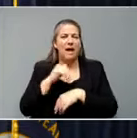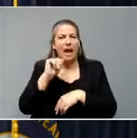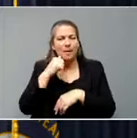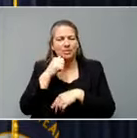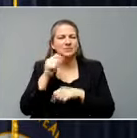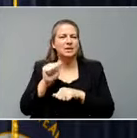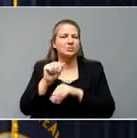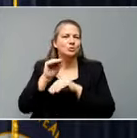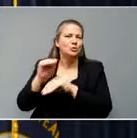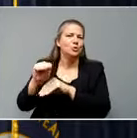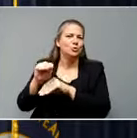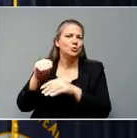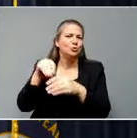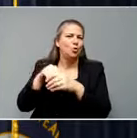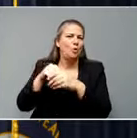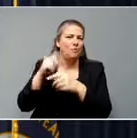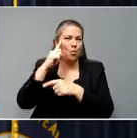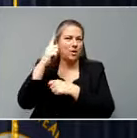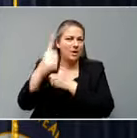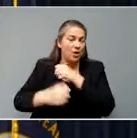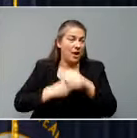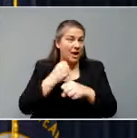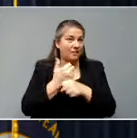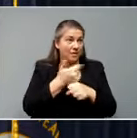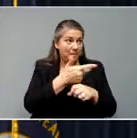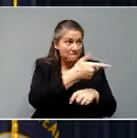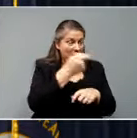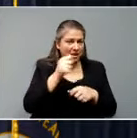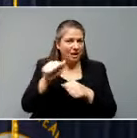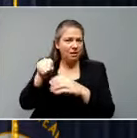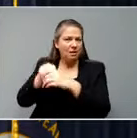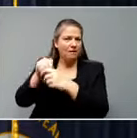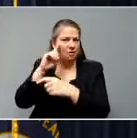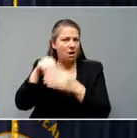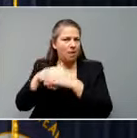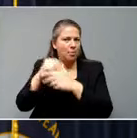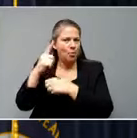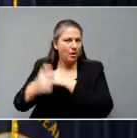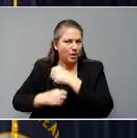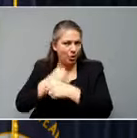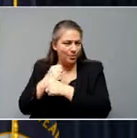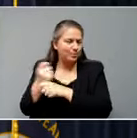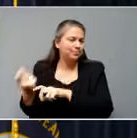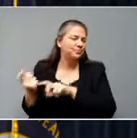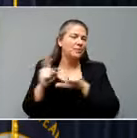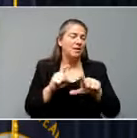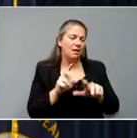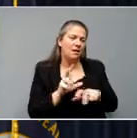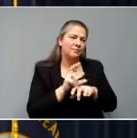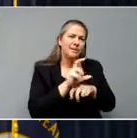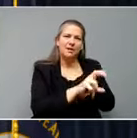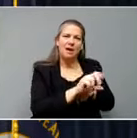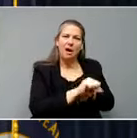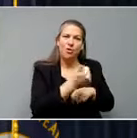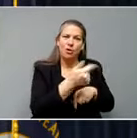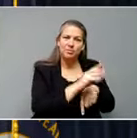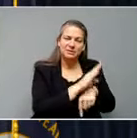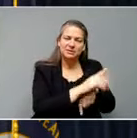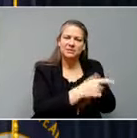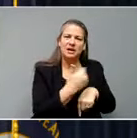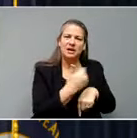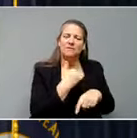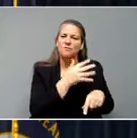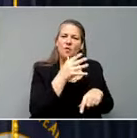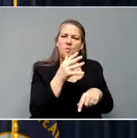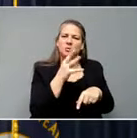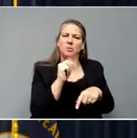a year after picking. Cowan Community Action Group was awarded $1 million to equip the Farmers Market Pavilion with cold